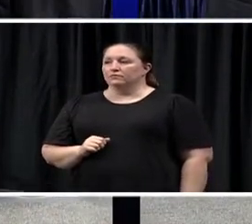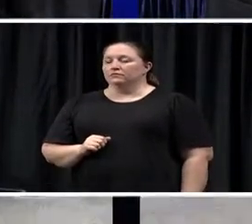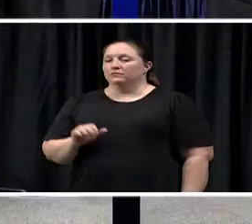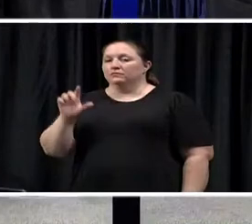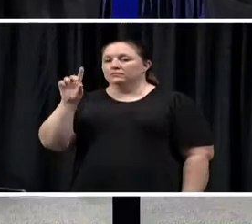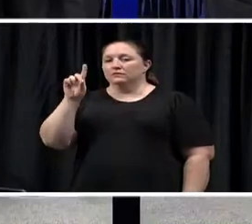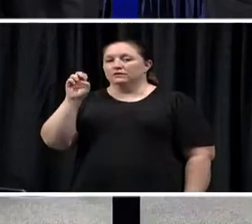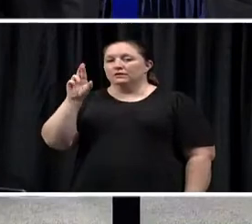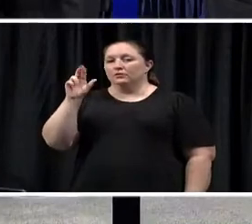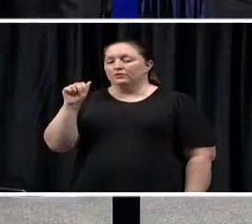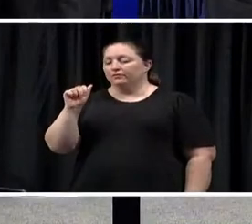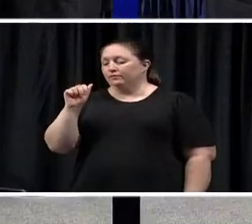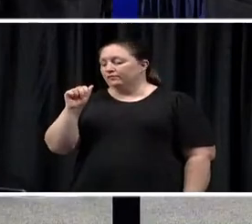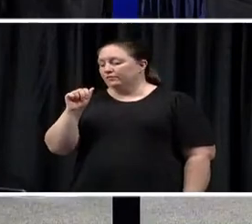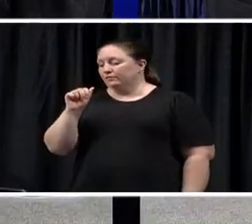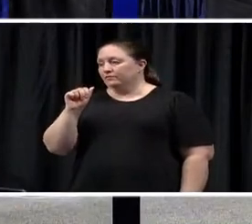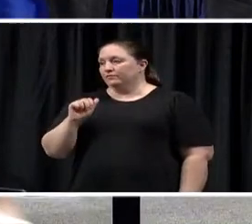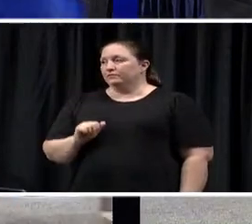Deborah Mibella.